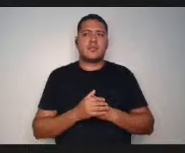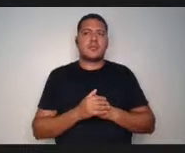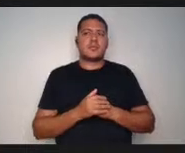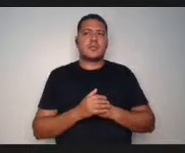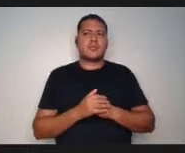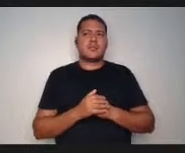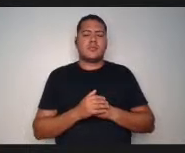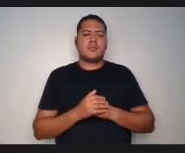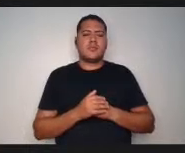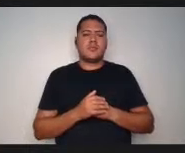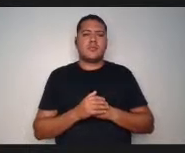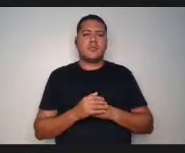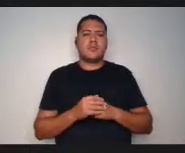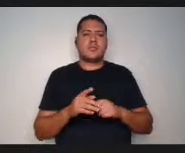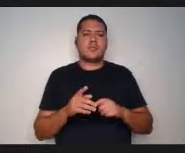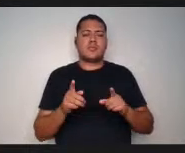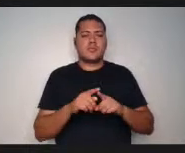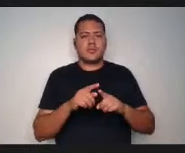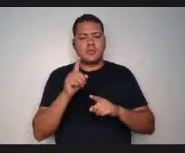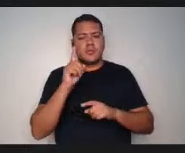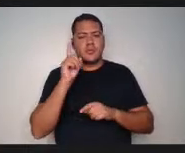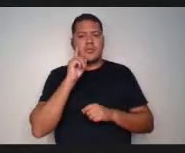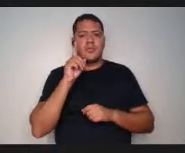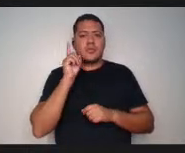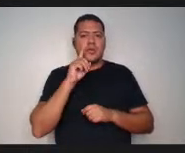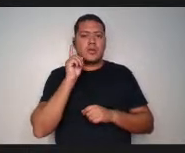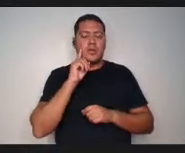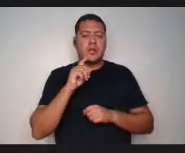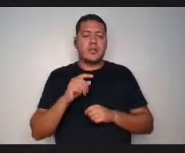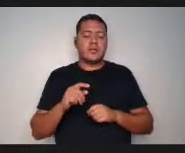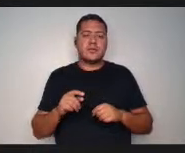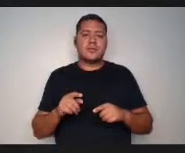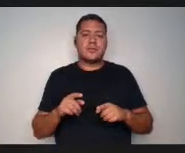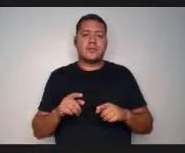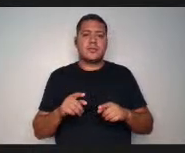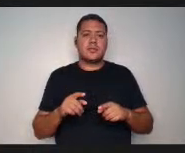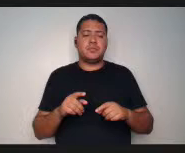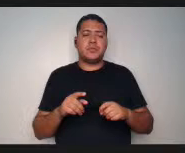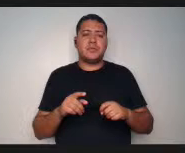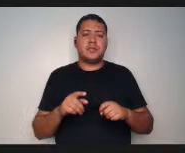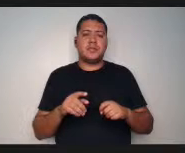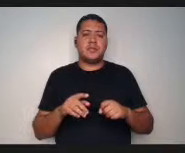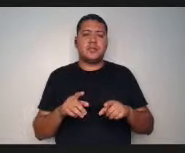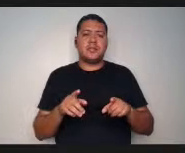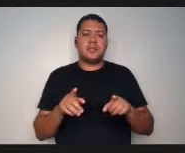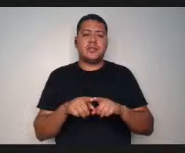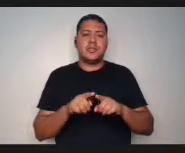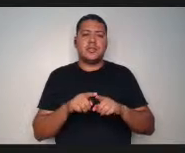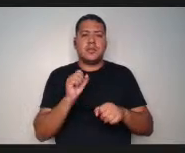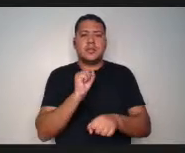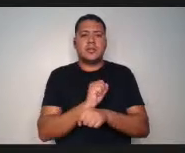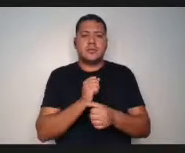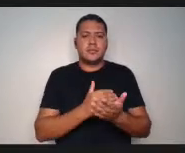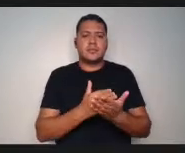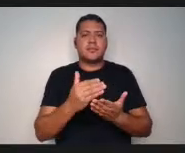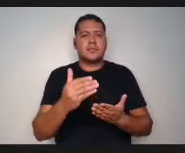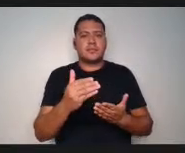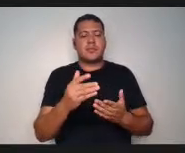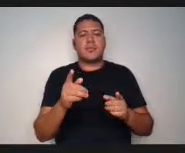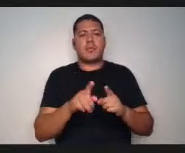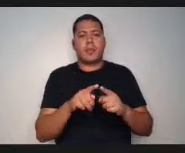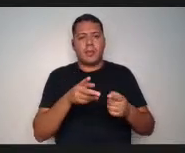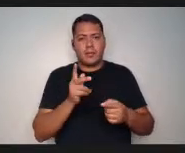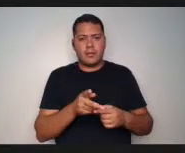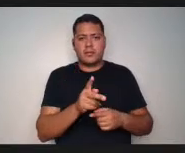couldn't afford to lose their wages. So this will continue to be a concern unless sick pay is addressed as an important